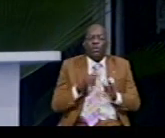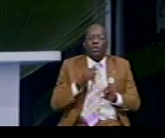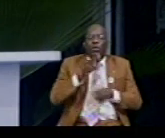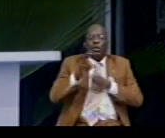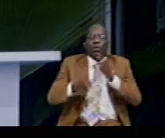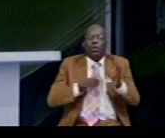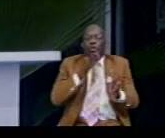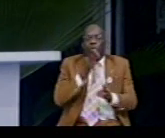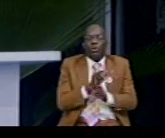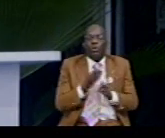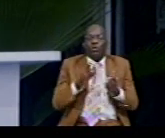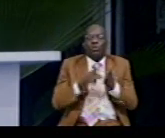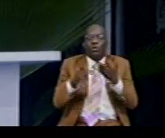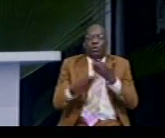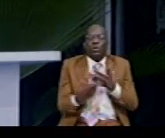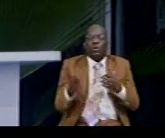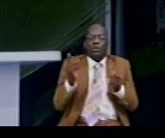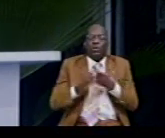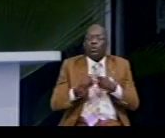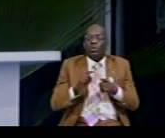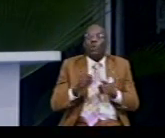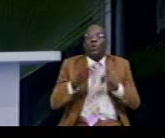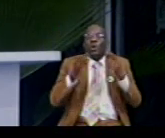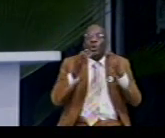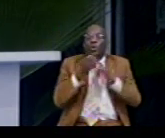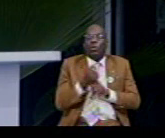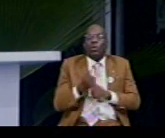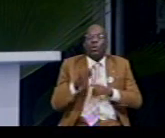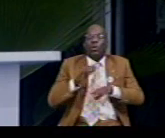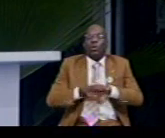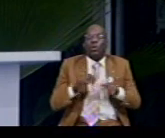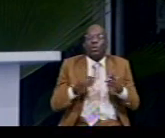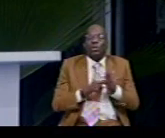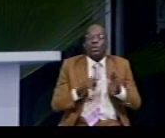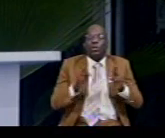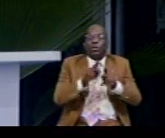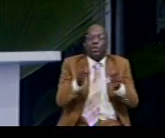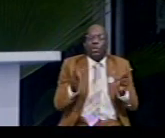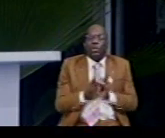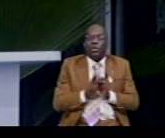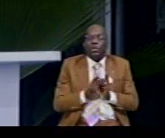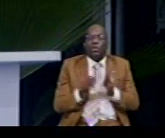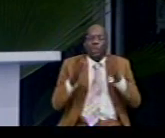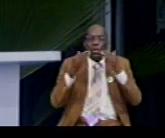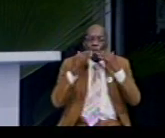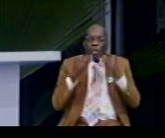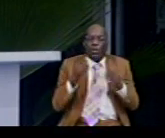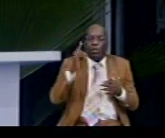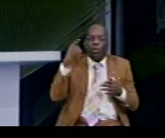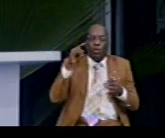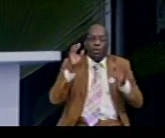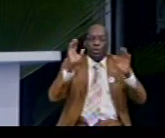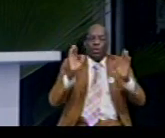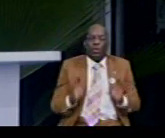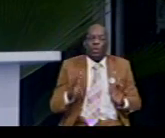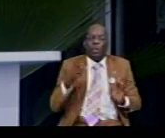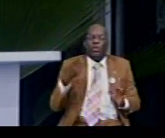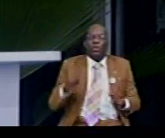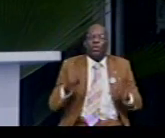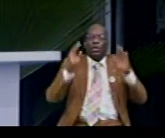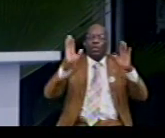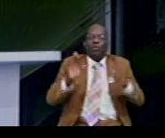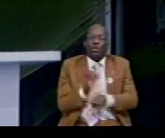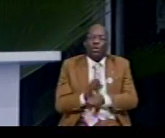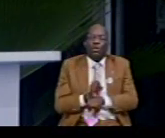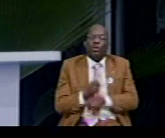this ground at this time. Thank you for the wonders and the miracles and the marvels and